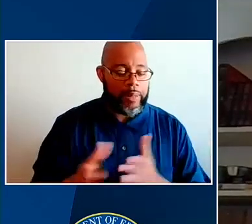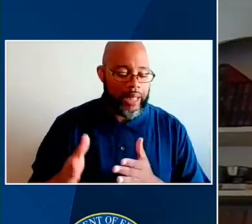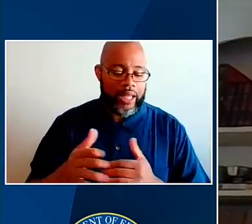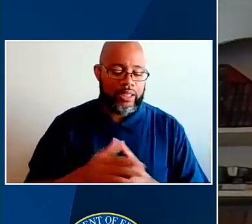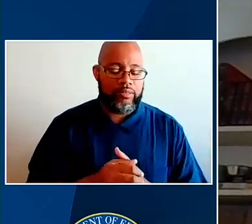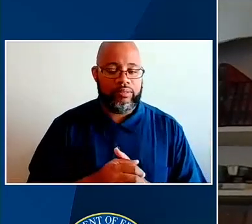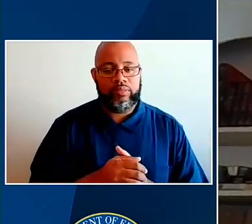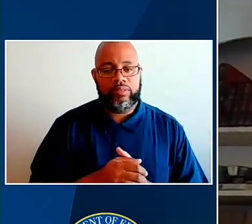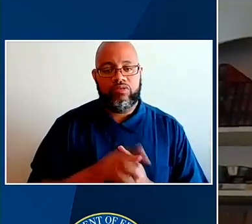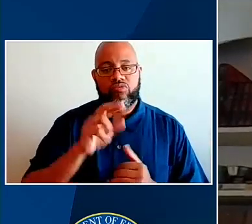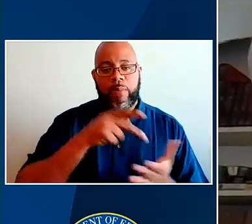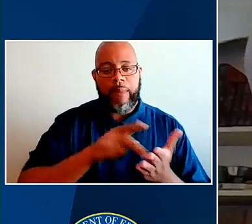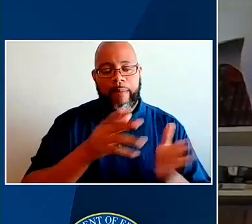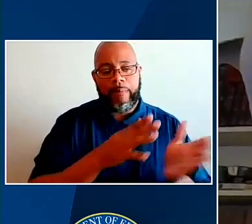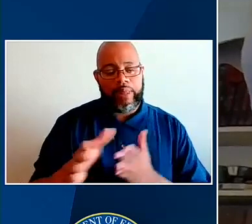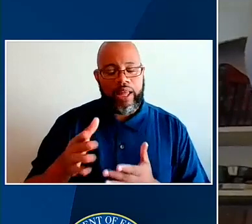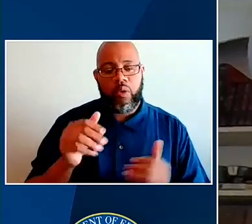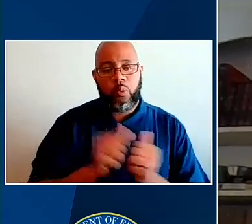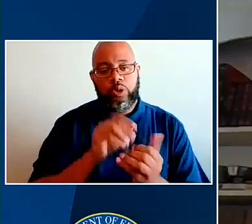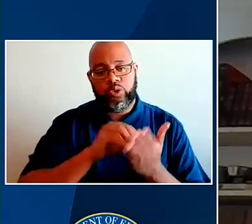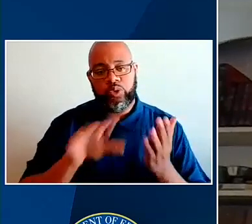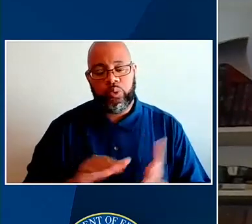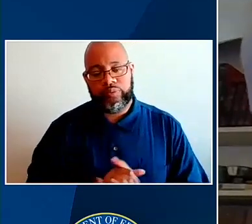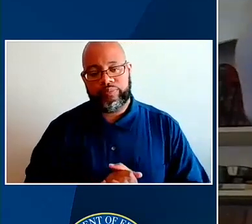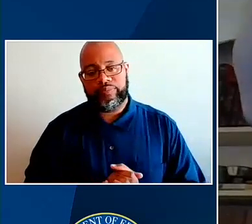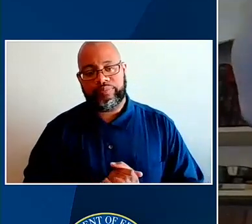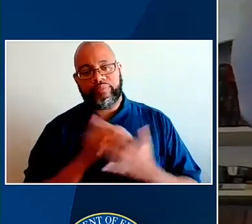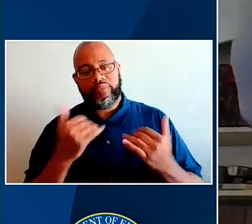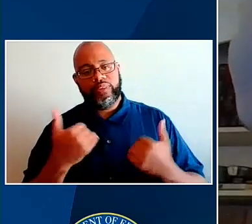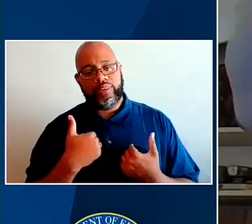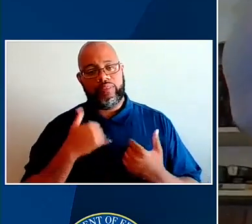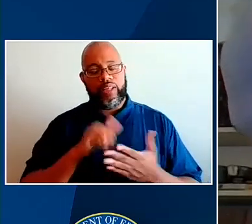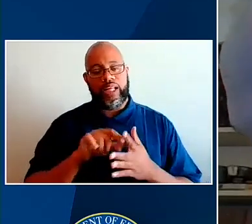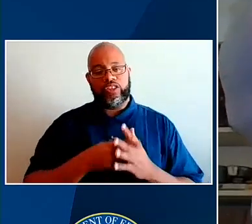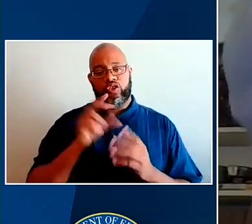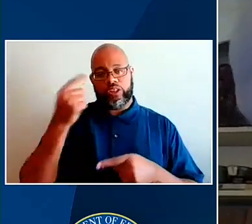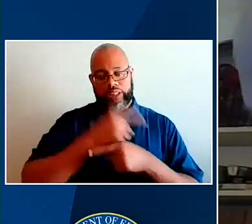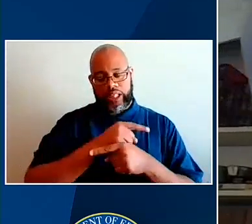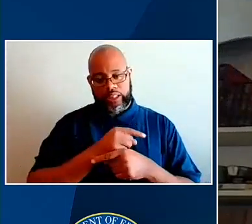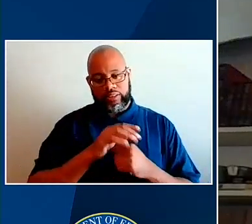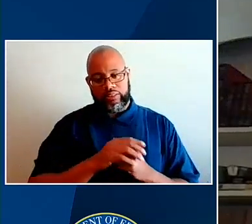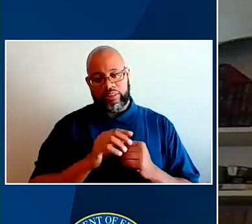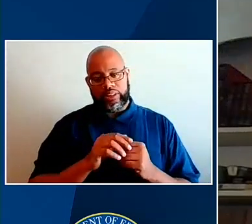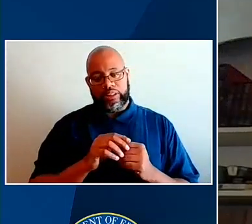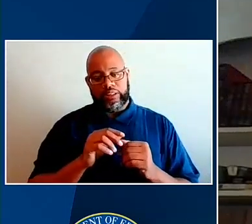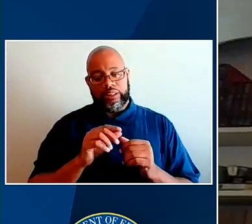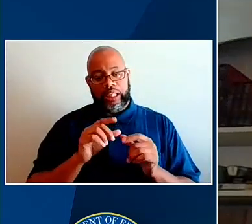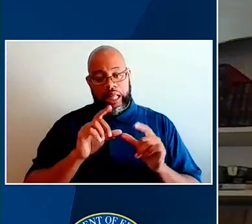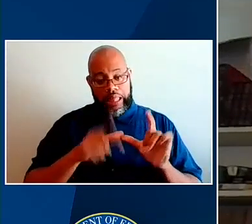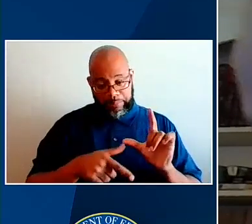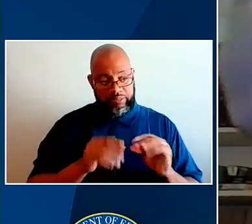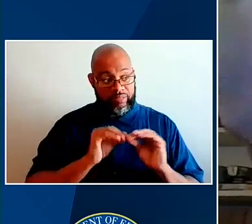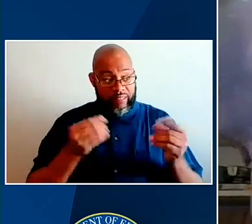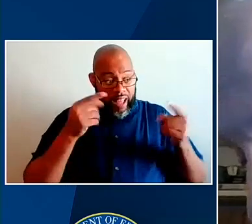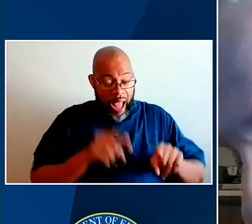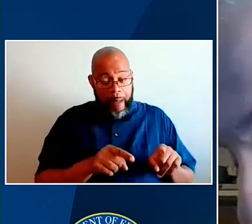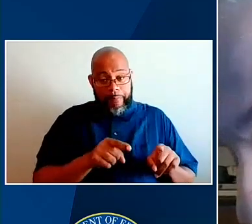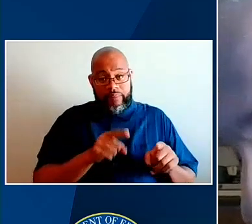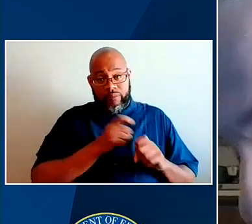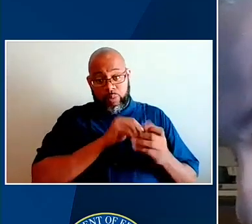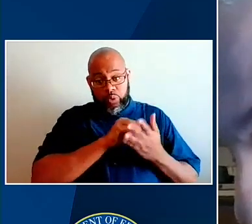into a repayment arrangement with the student. So now we have, if the initial 30 days has elapsed and nothing's come back from the